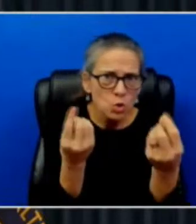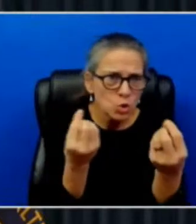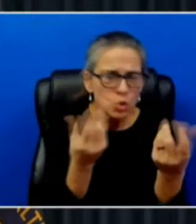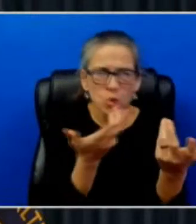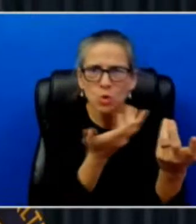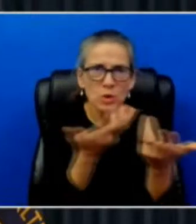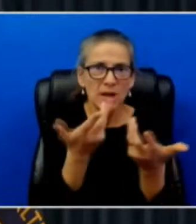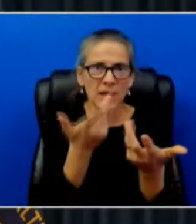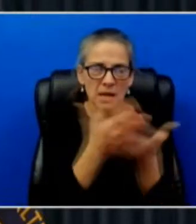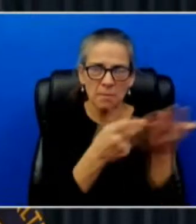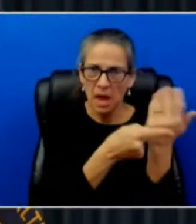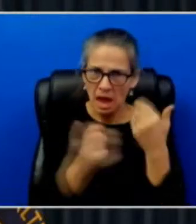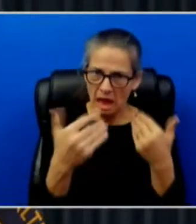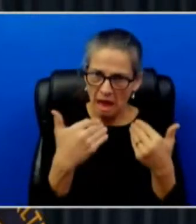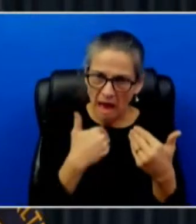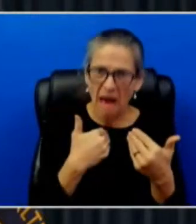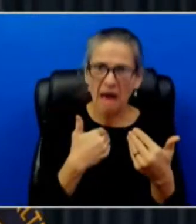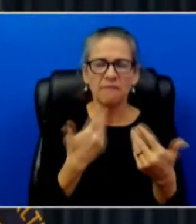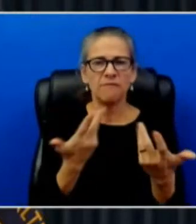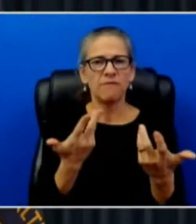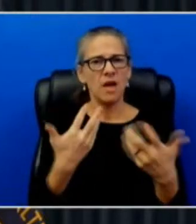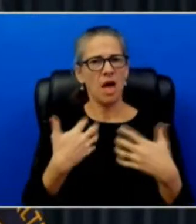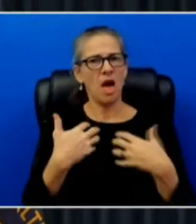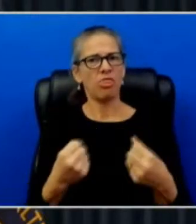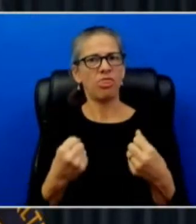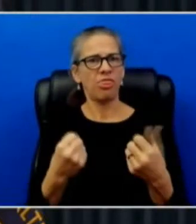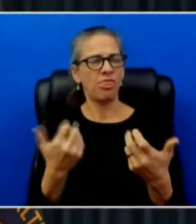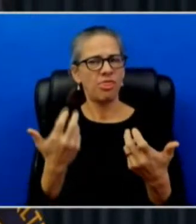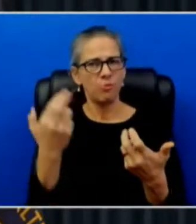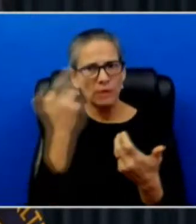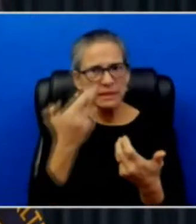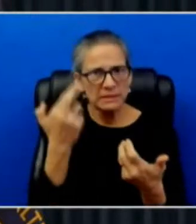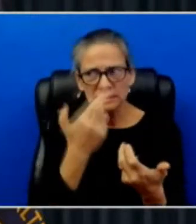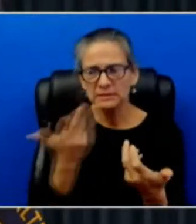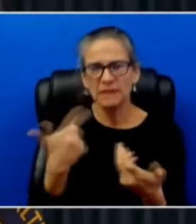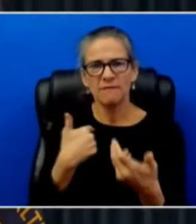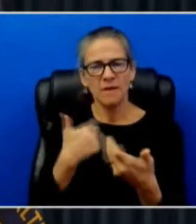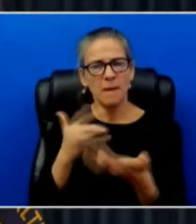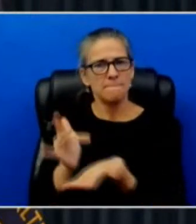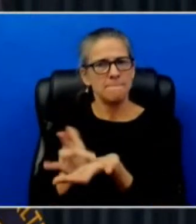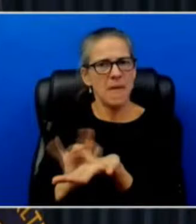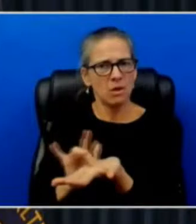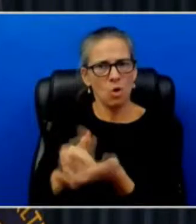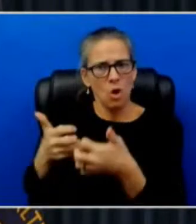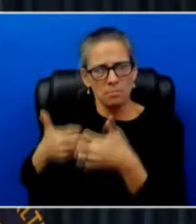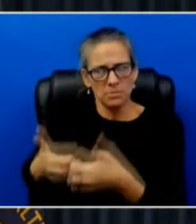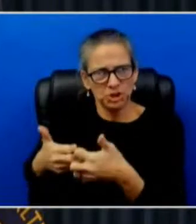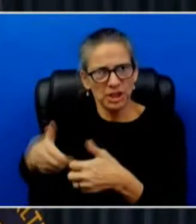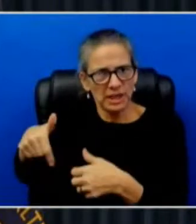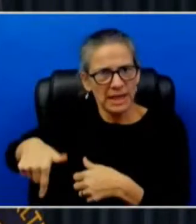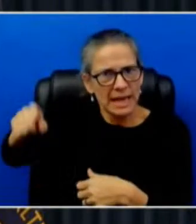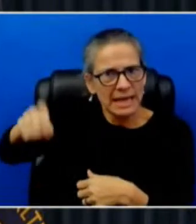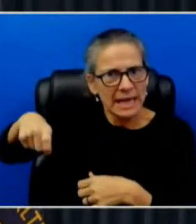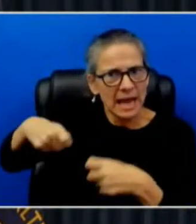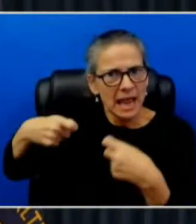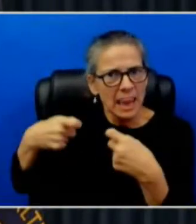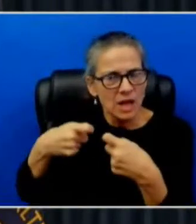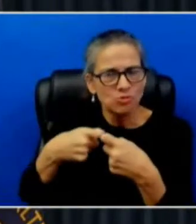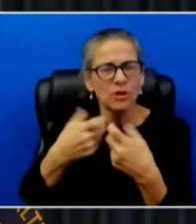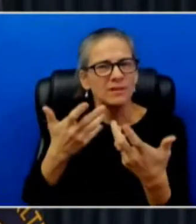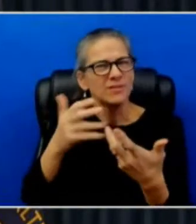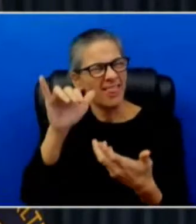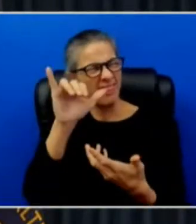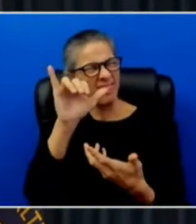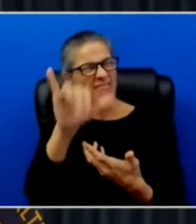and things where they need that power to run. So we're trying to prepare now as we've gone through the icing event and we kind of see where our impacted areas